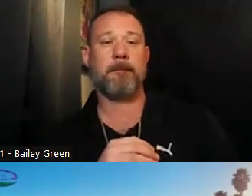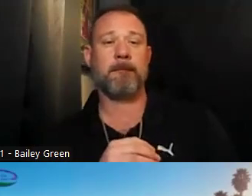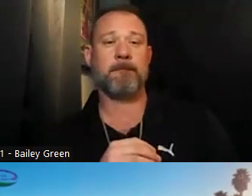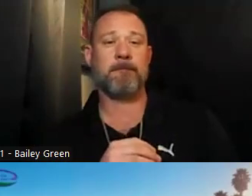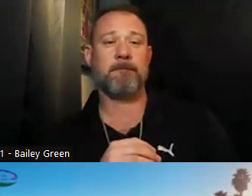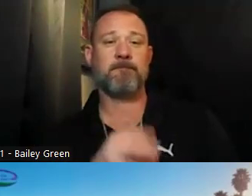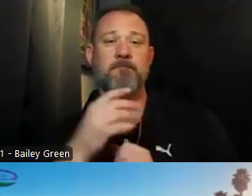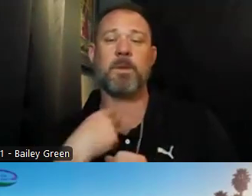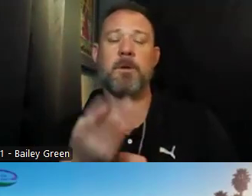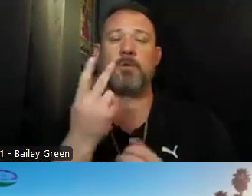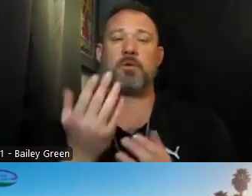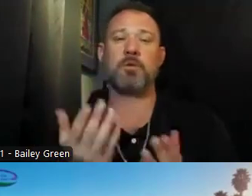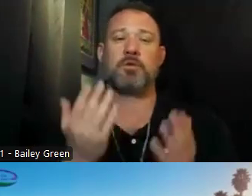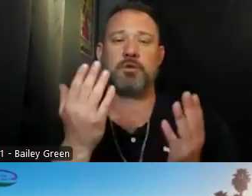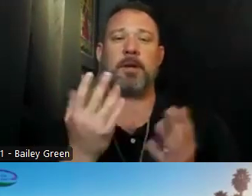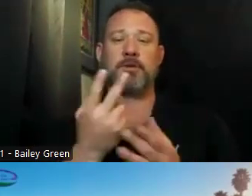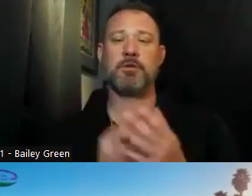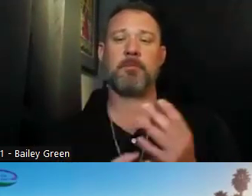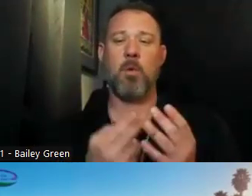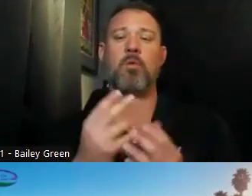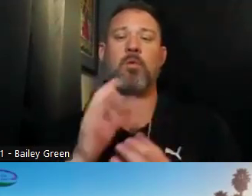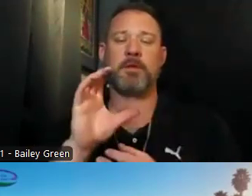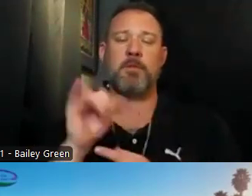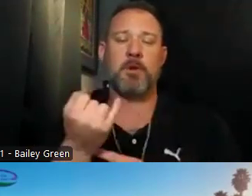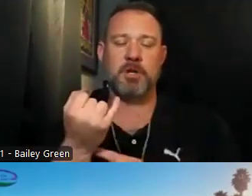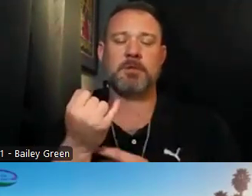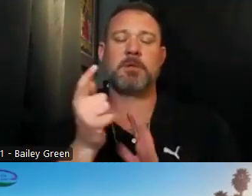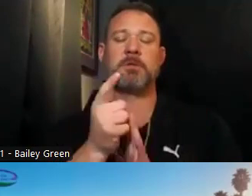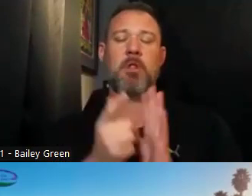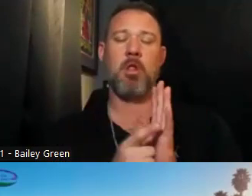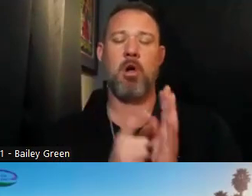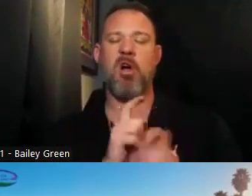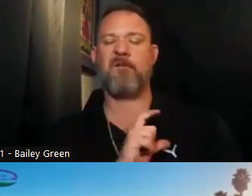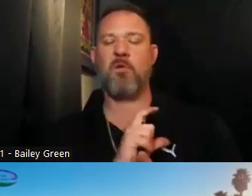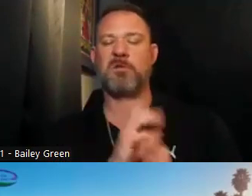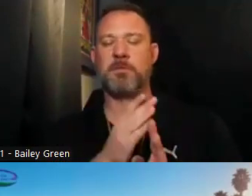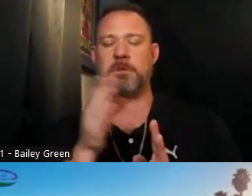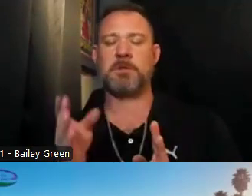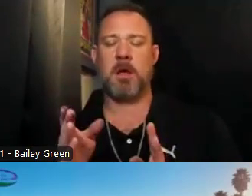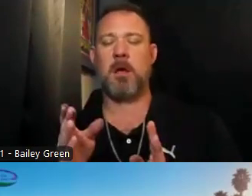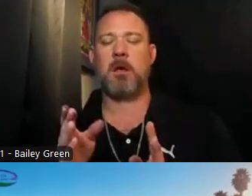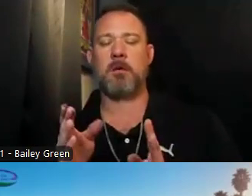two suggestions both have to do with the criminal justice law enforcement side of the